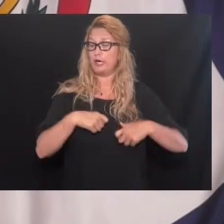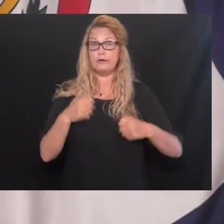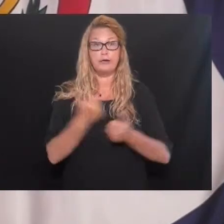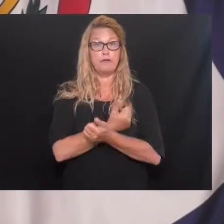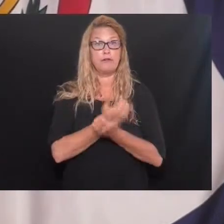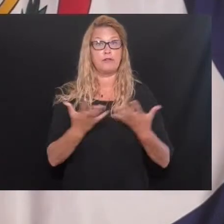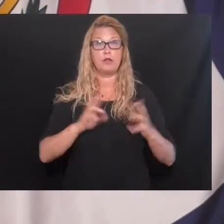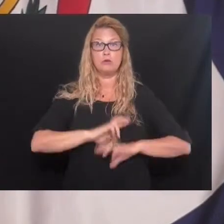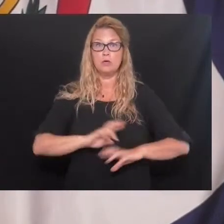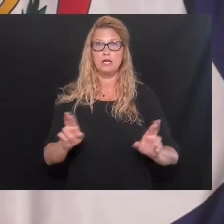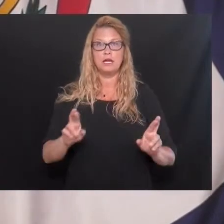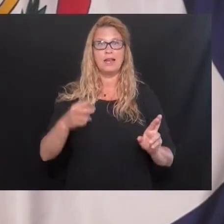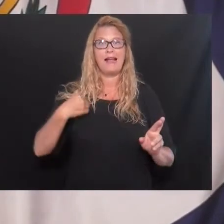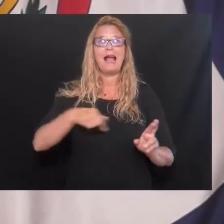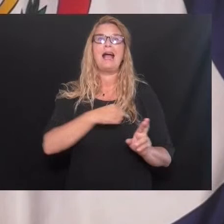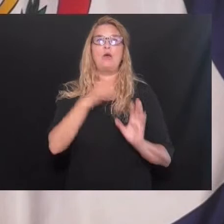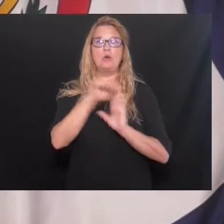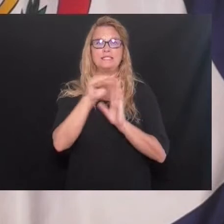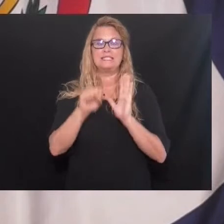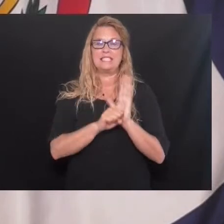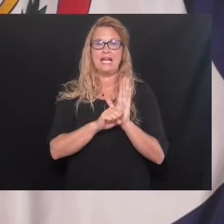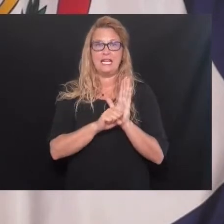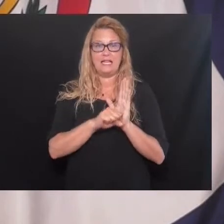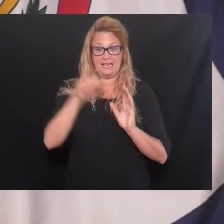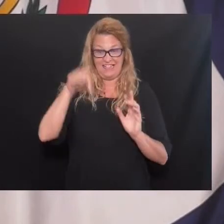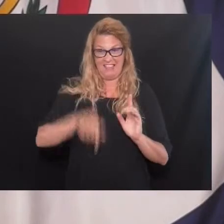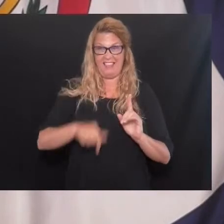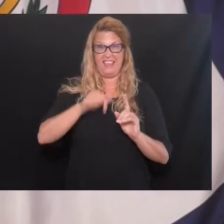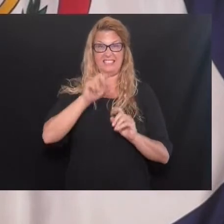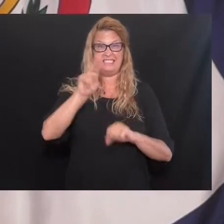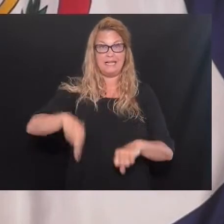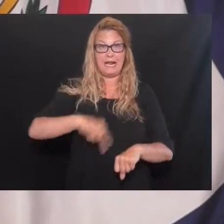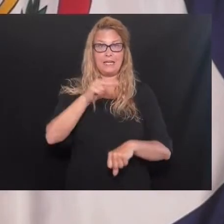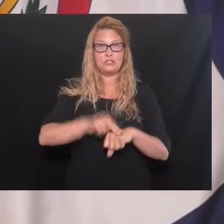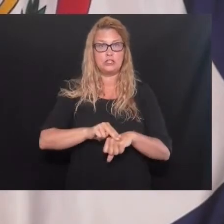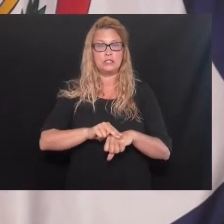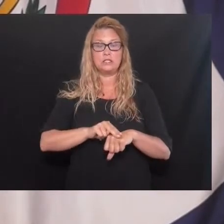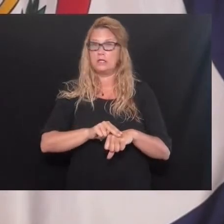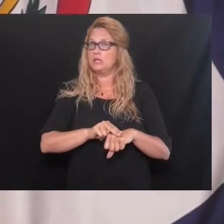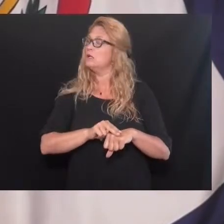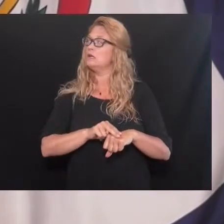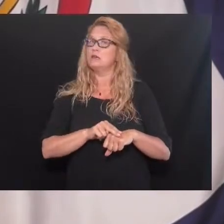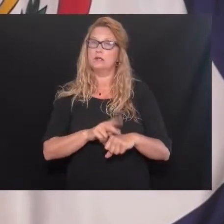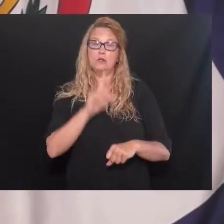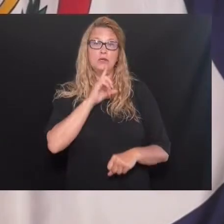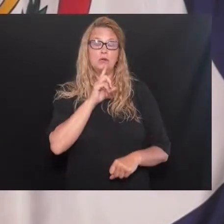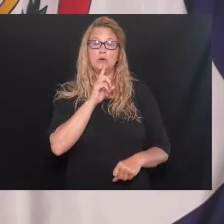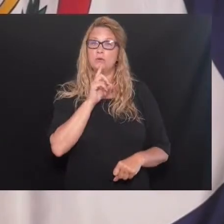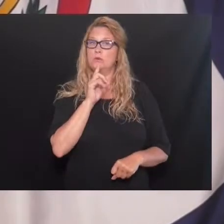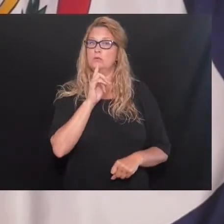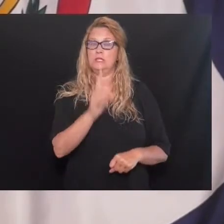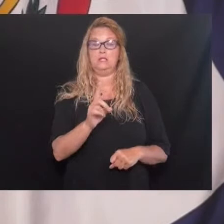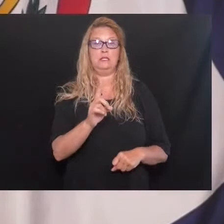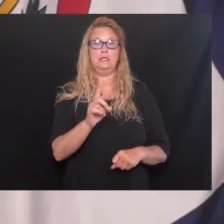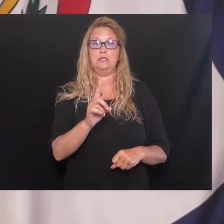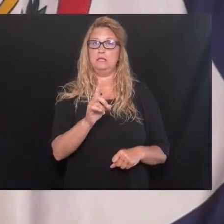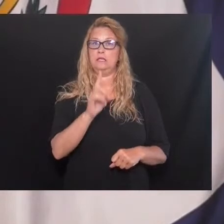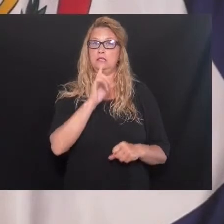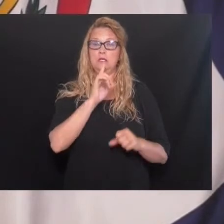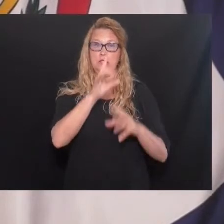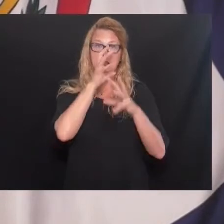and our state, this nation, was just absolutely